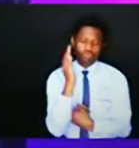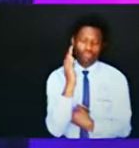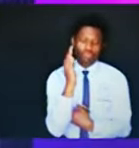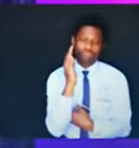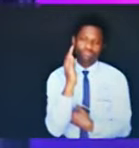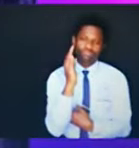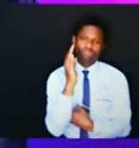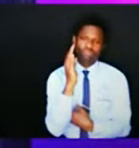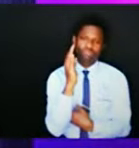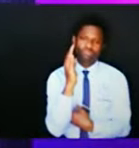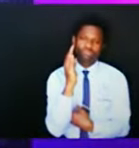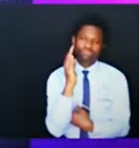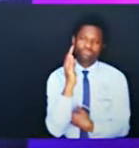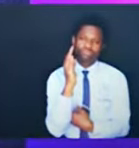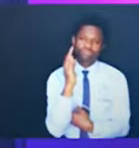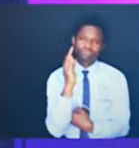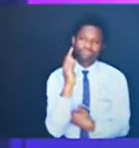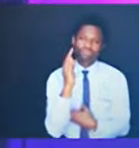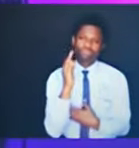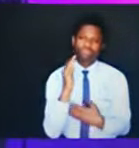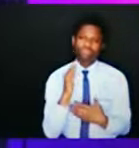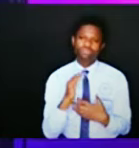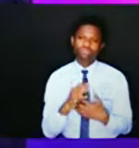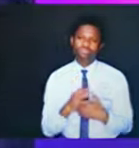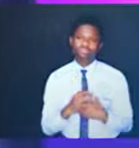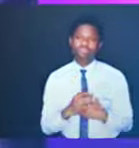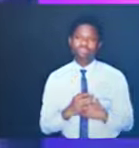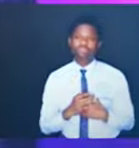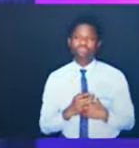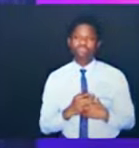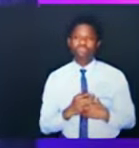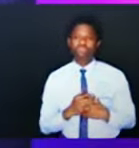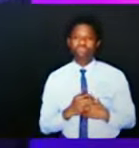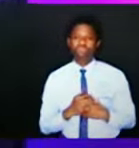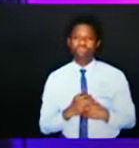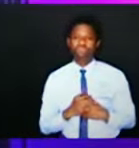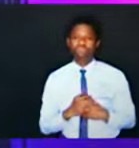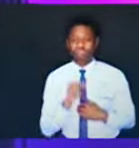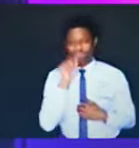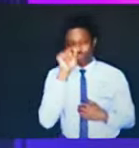efri se mi mene ewurade munyankopon. Now